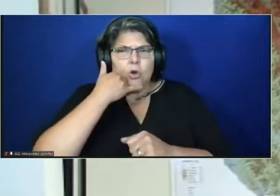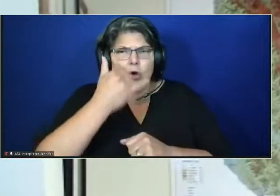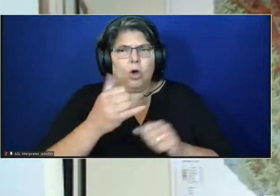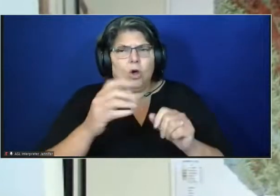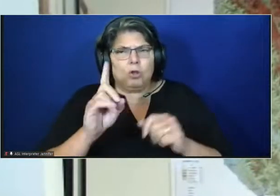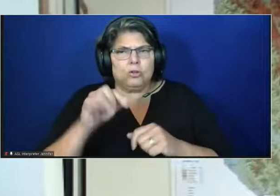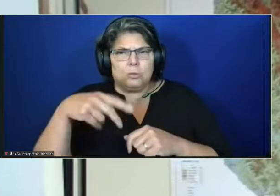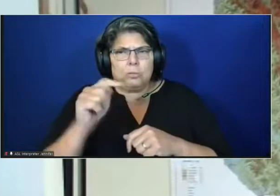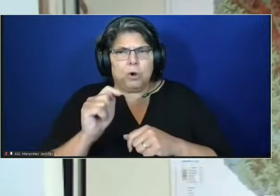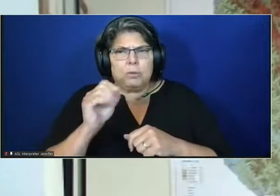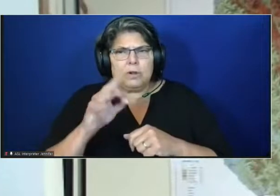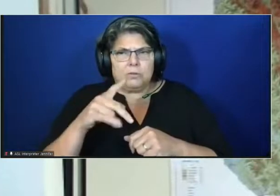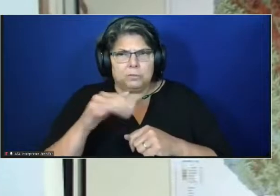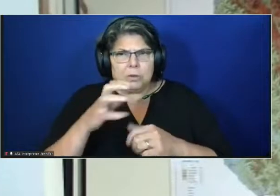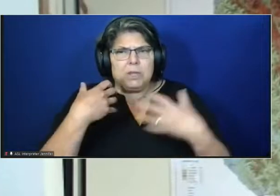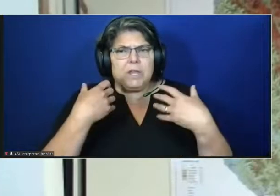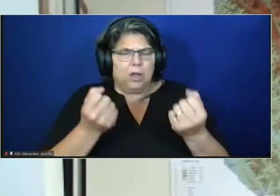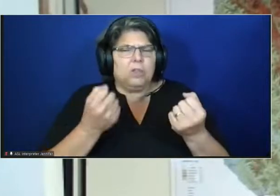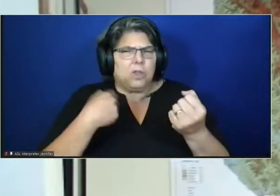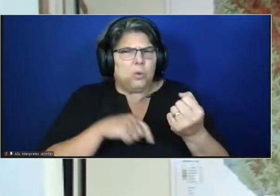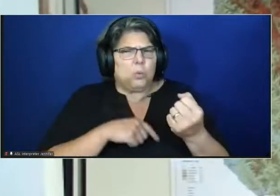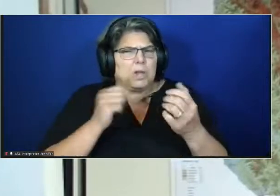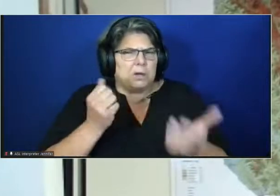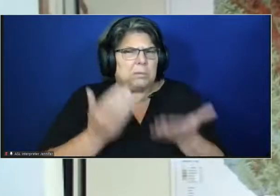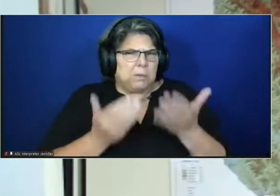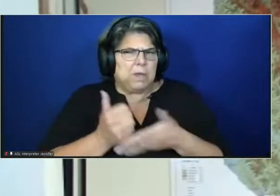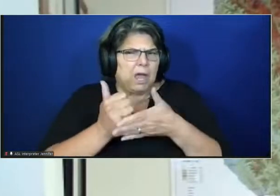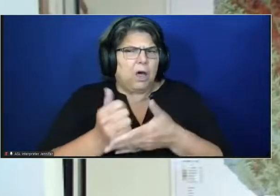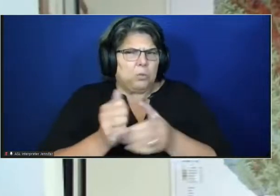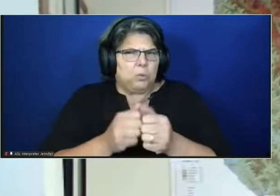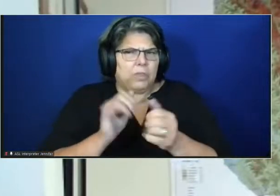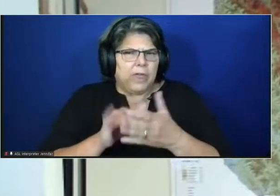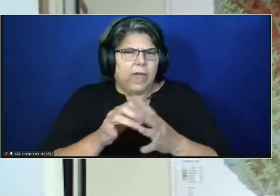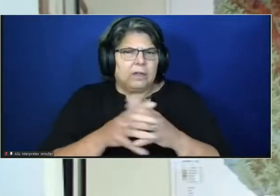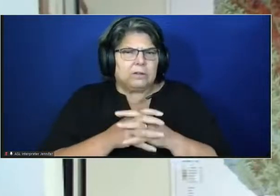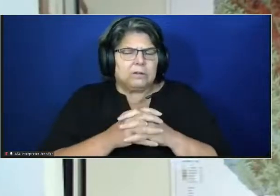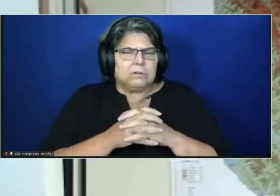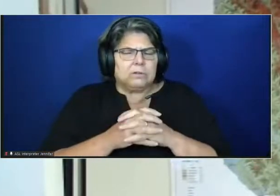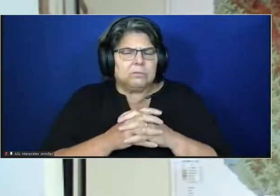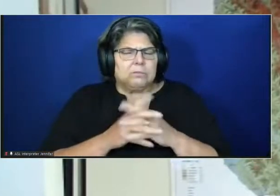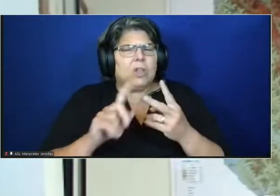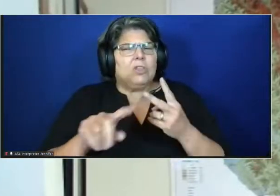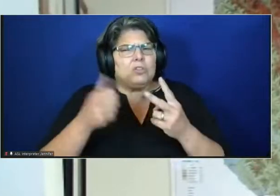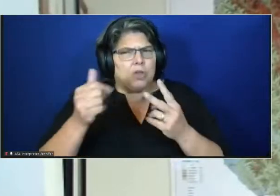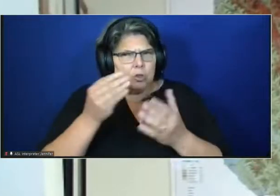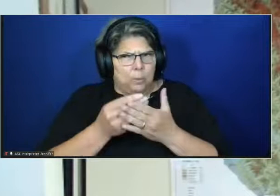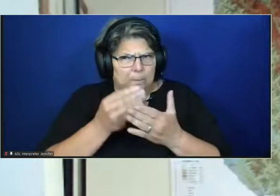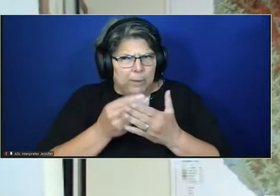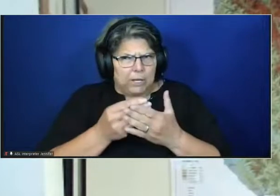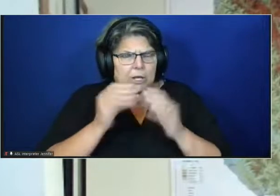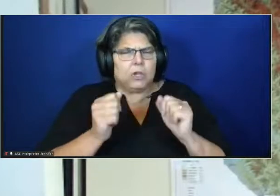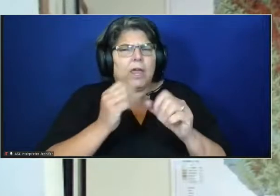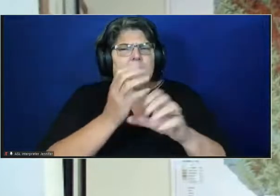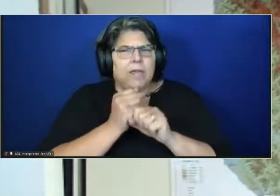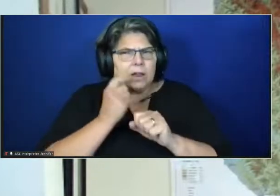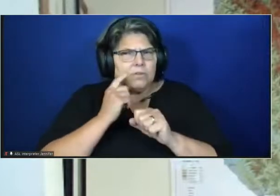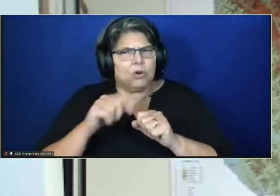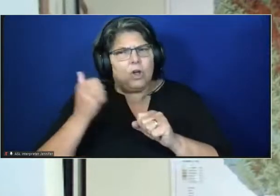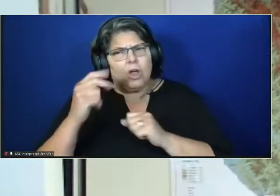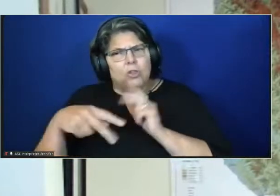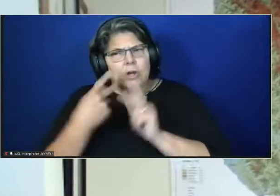usually help them with that. There are other grants that are available for certain other kinds